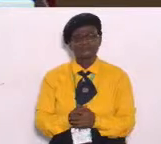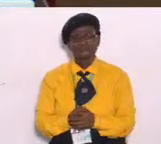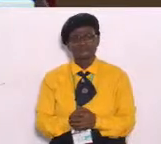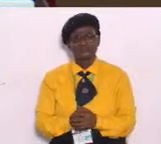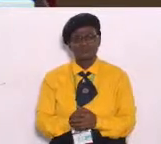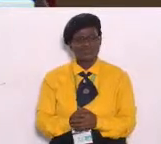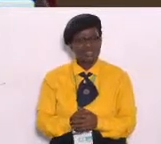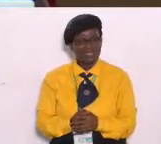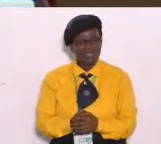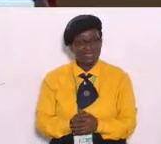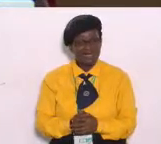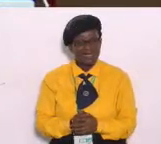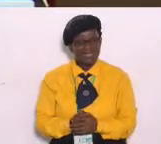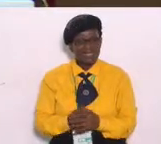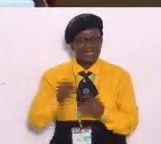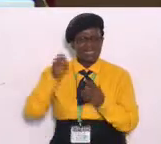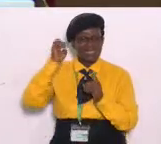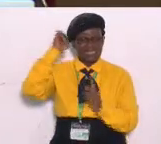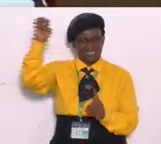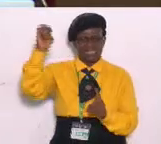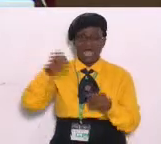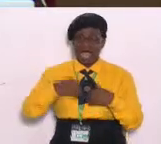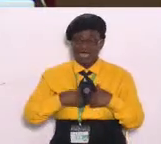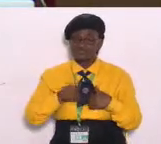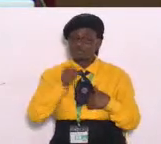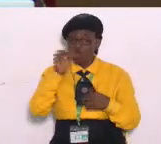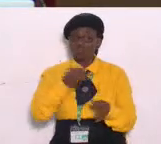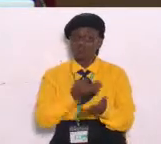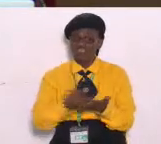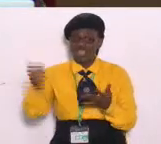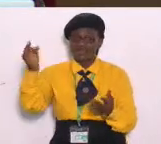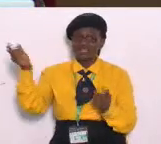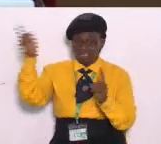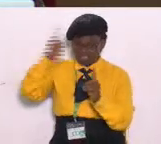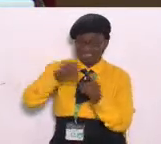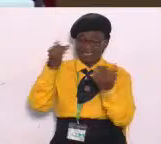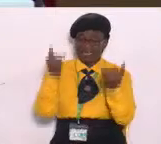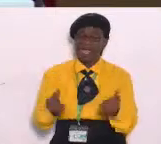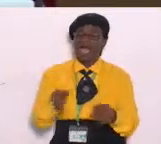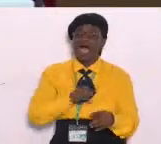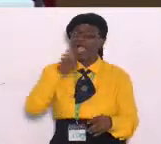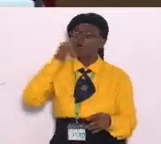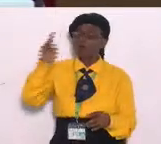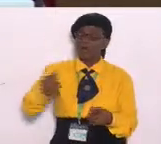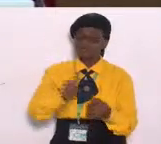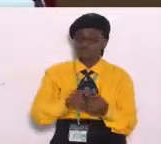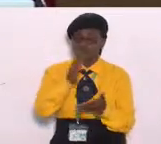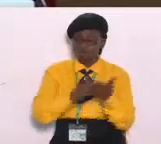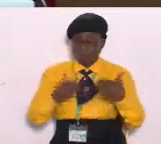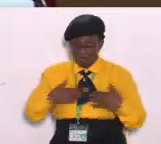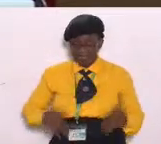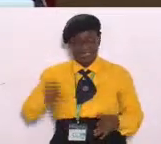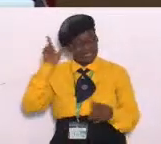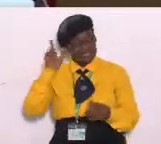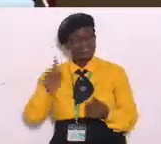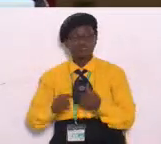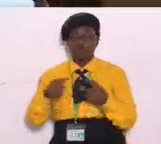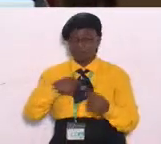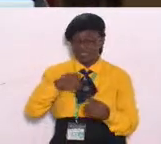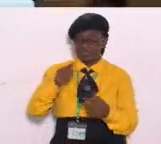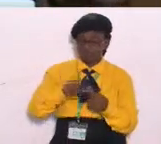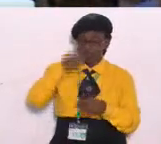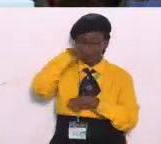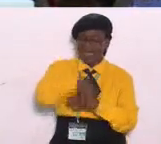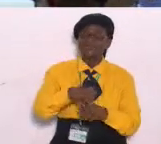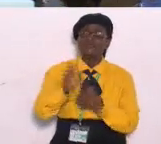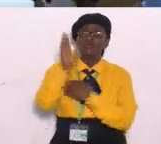He hasn't failed till now. I decree to somebody listening to me tonight, God will